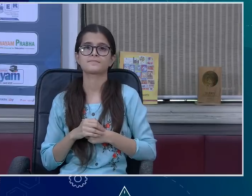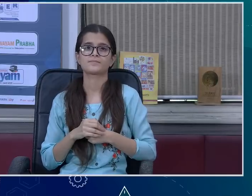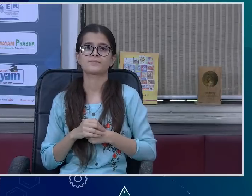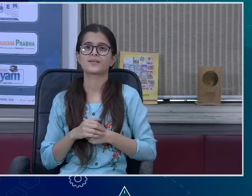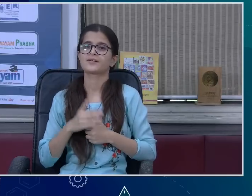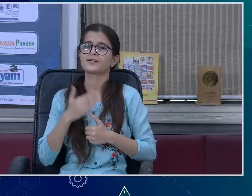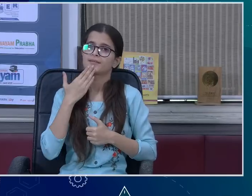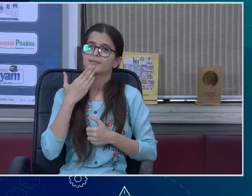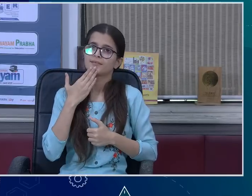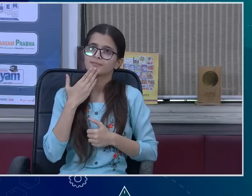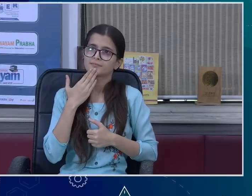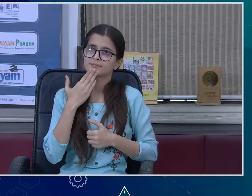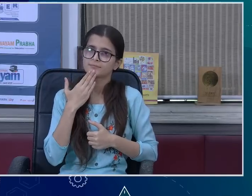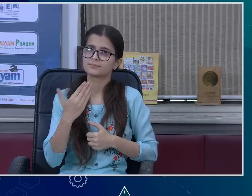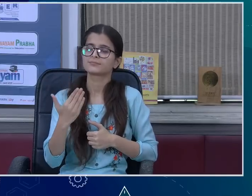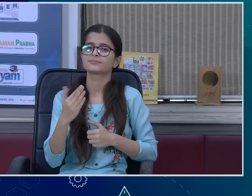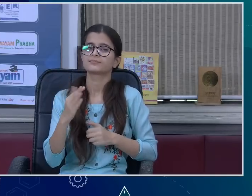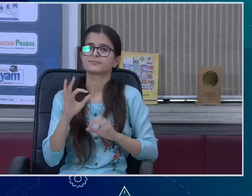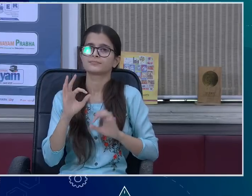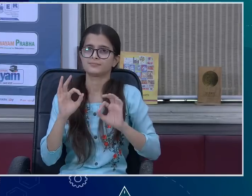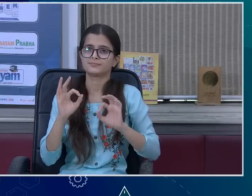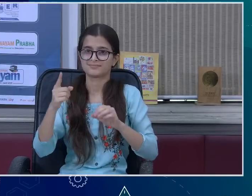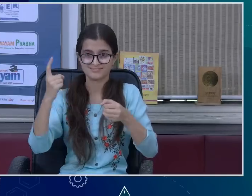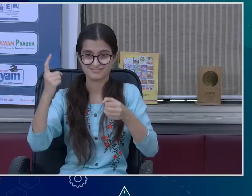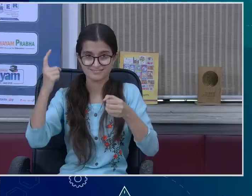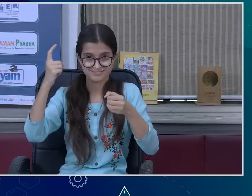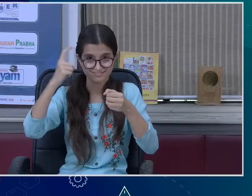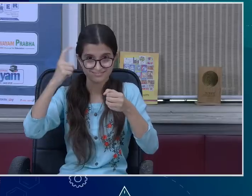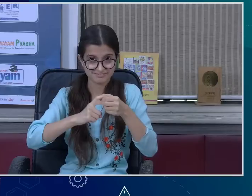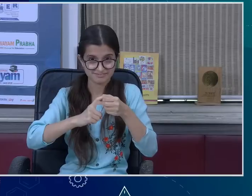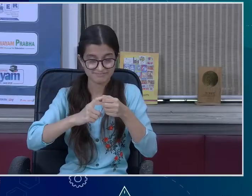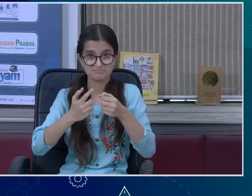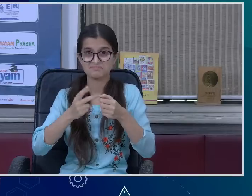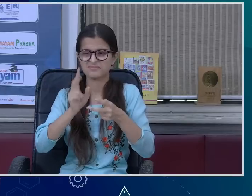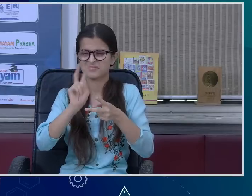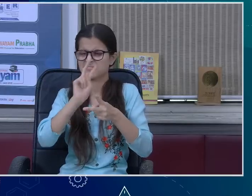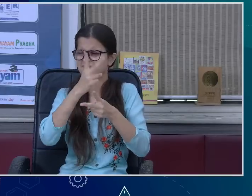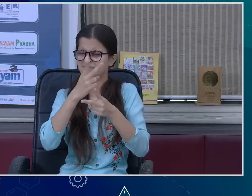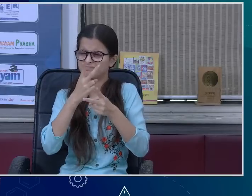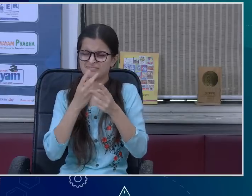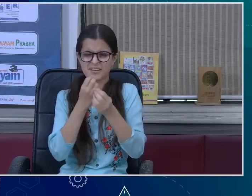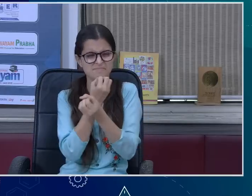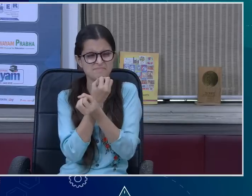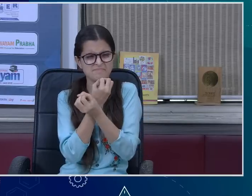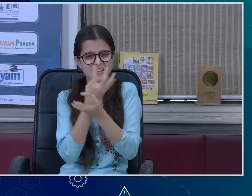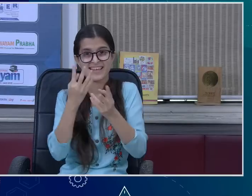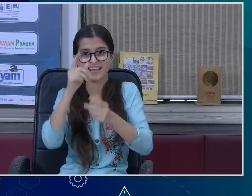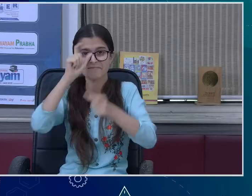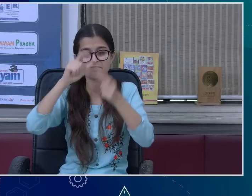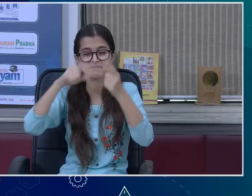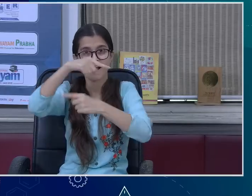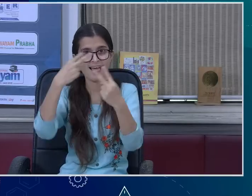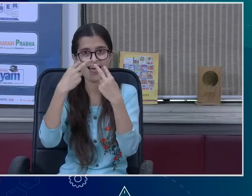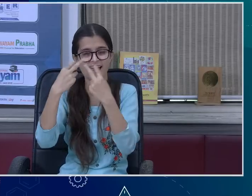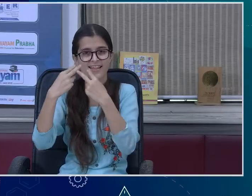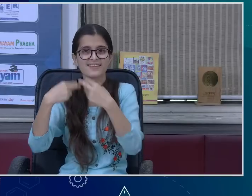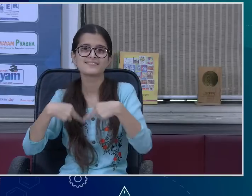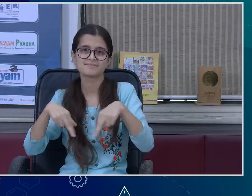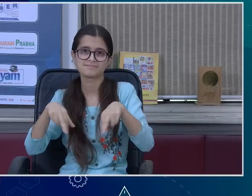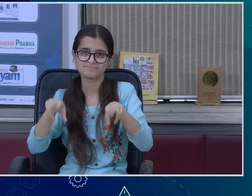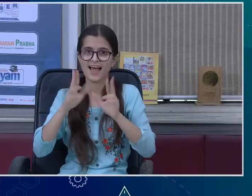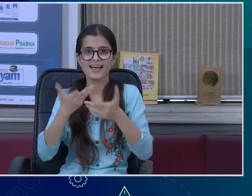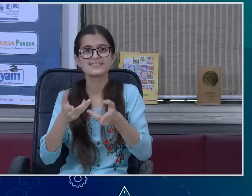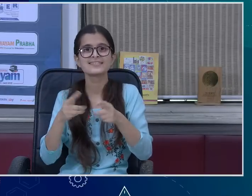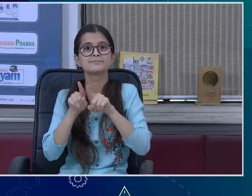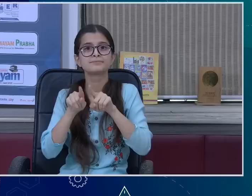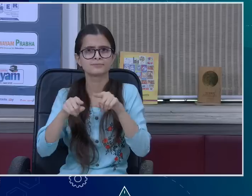Oh, thank you so much, ma'am. Thank you. And as we are joined by numerous number of viewers with us, the very first question, one of the